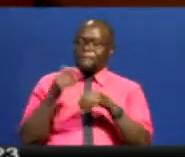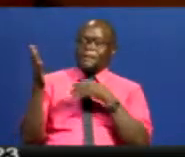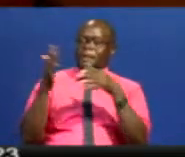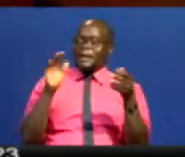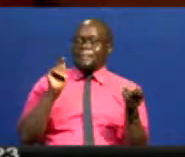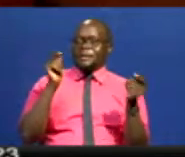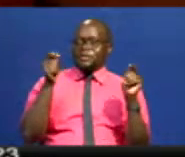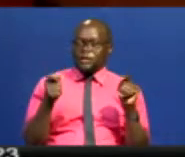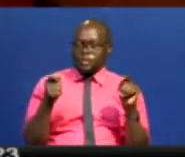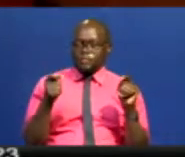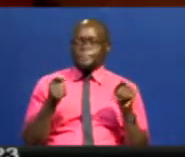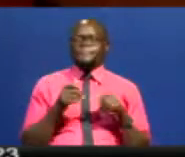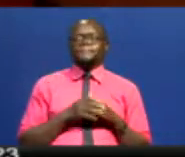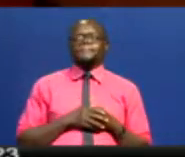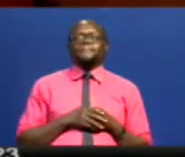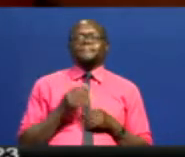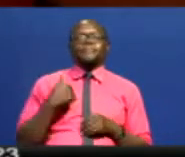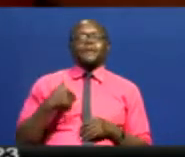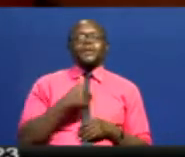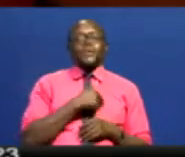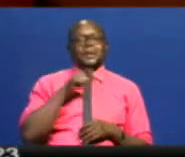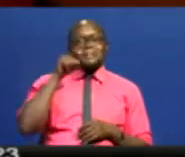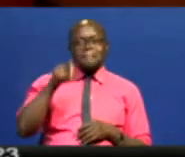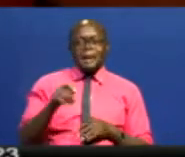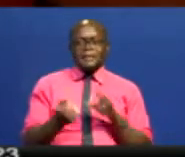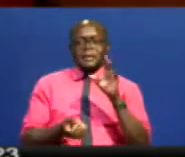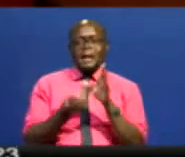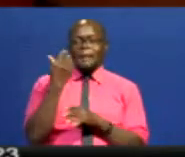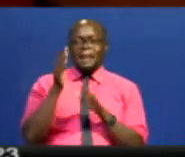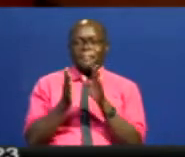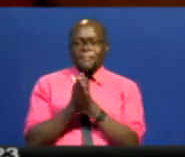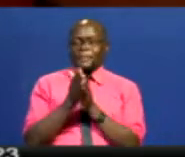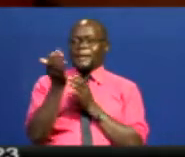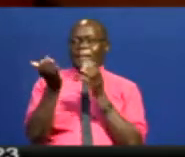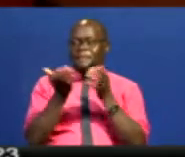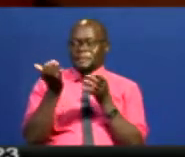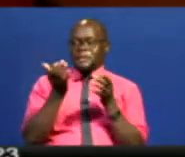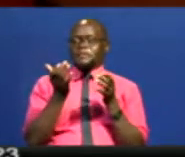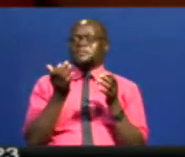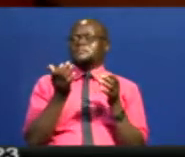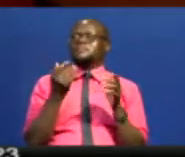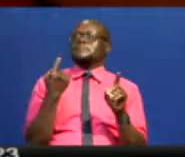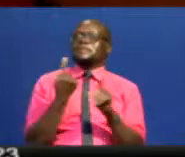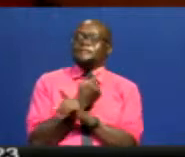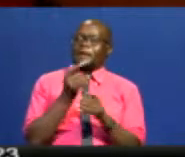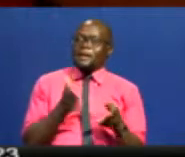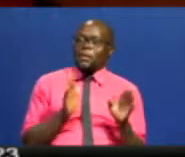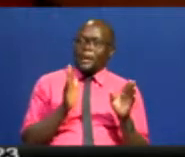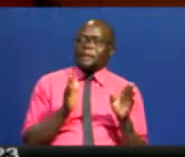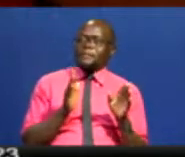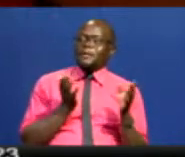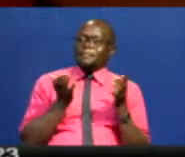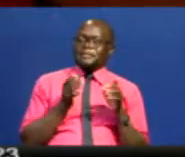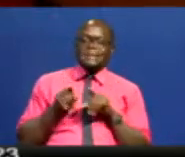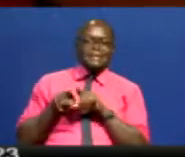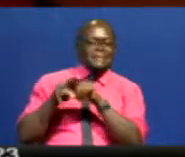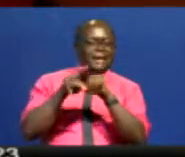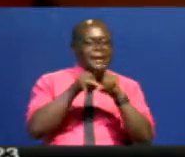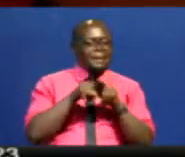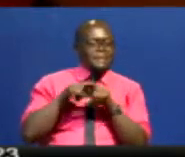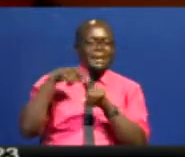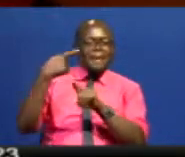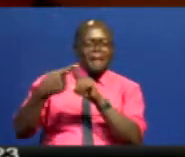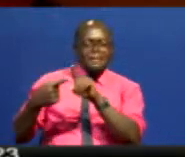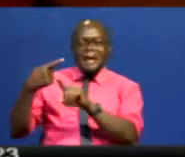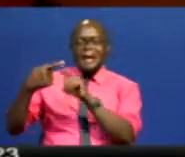change, we should come up with business unusual. Business cannot be the same,